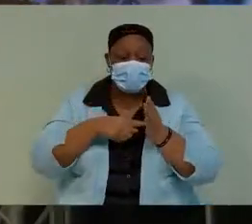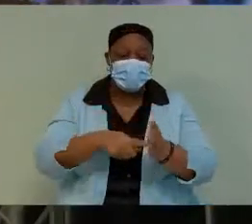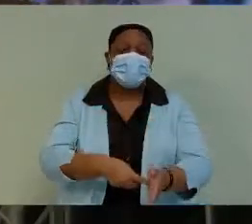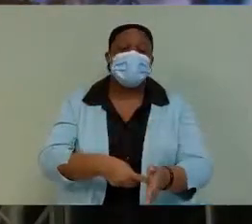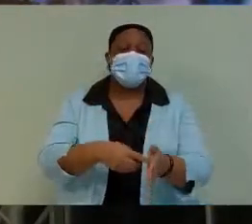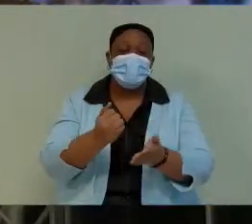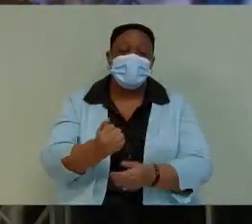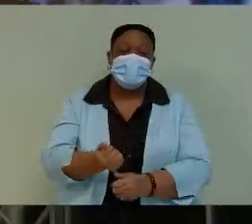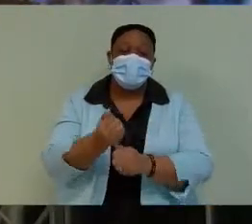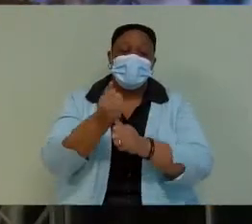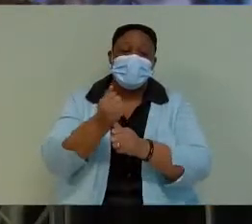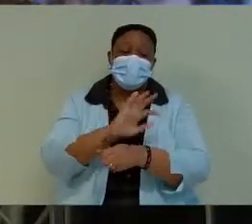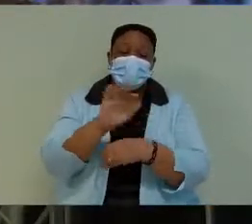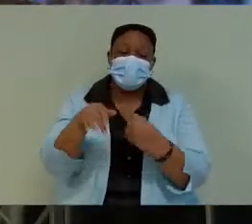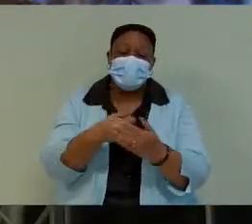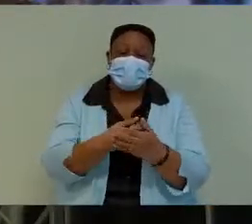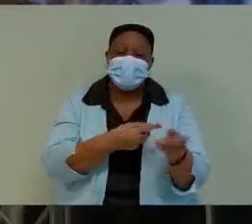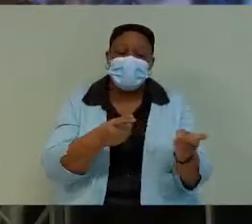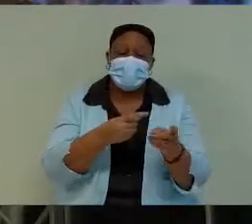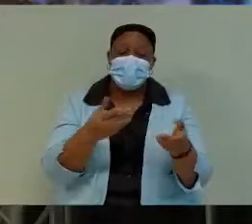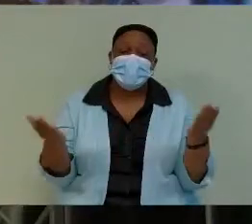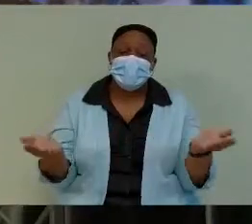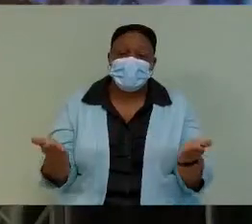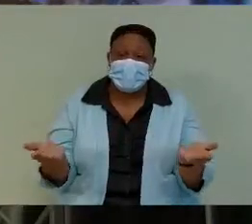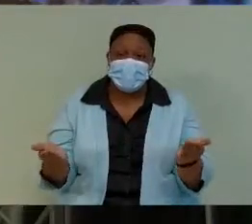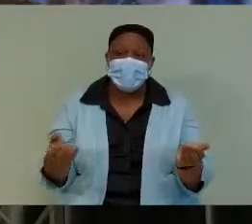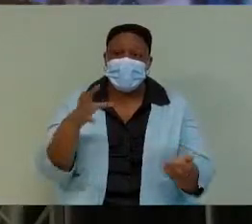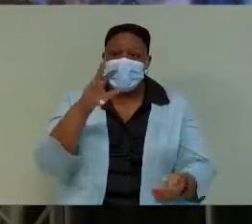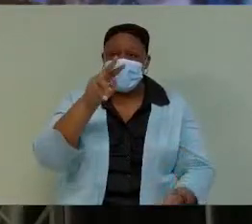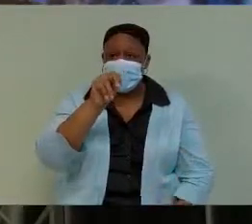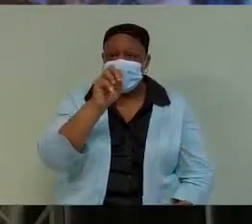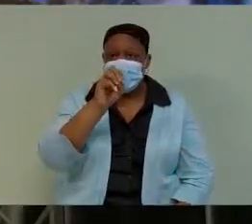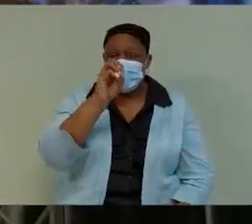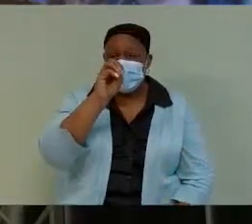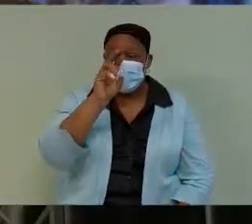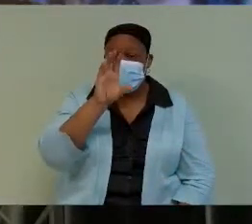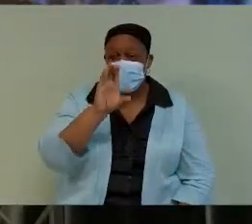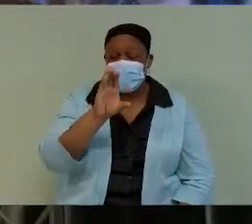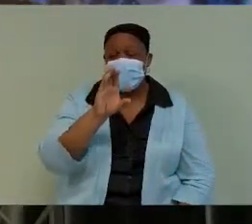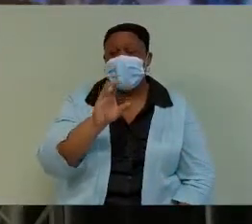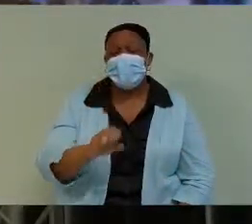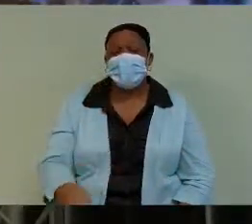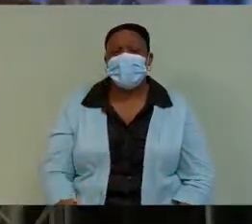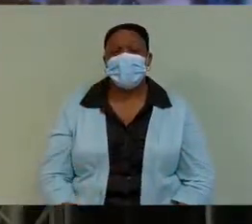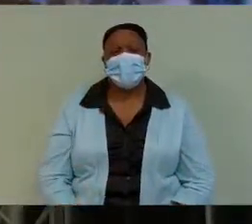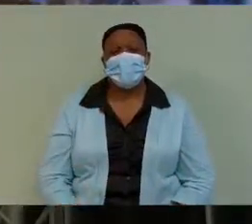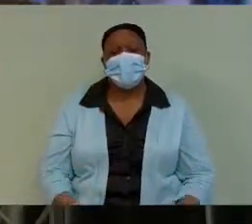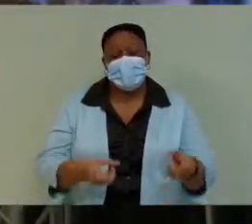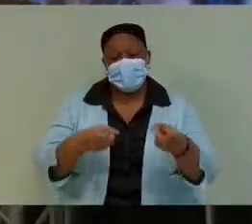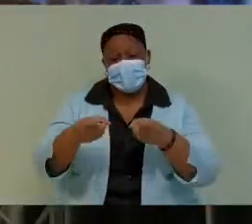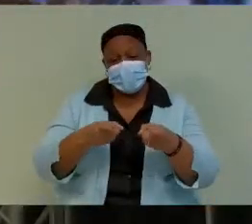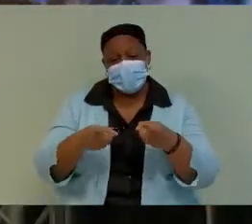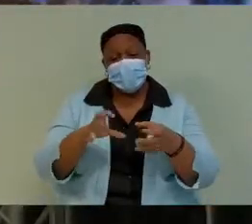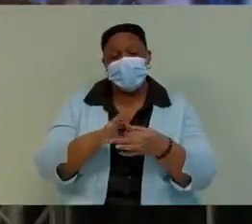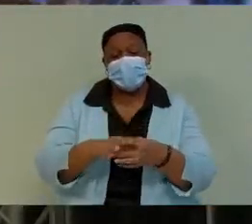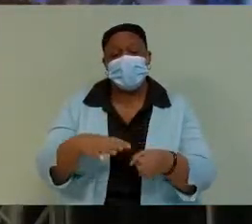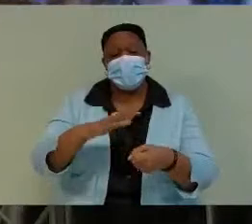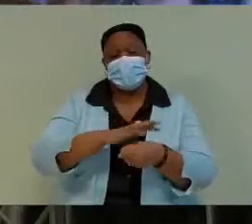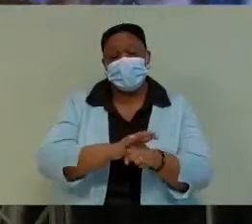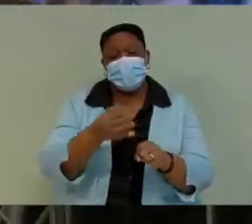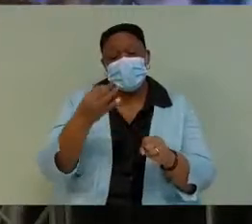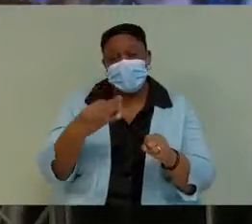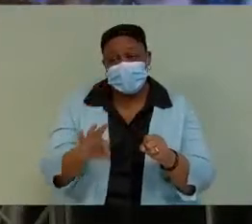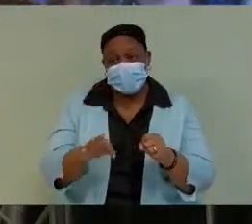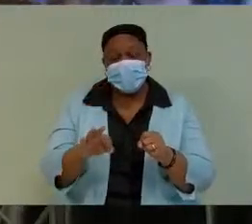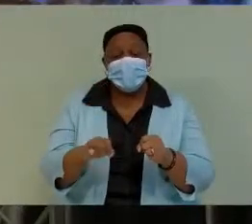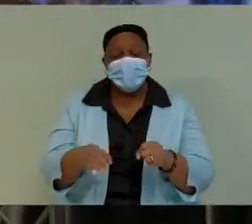the NEOC with respect to the management of the pandemic. We do know that she will do a very